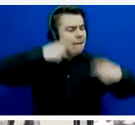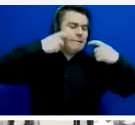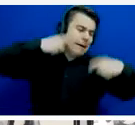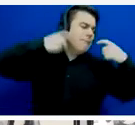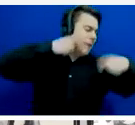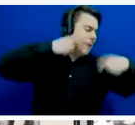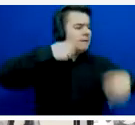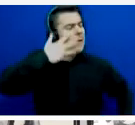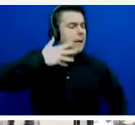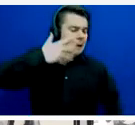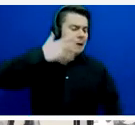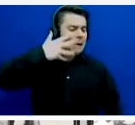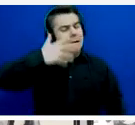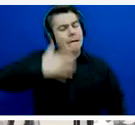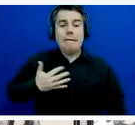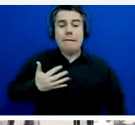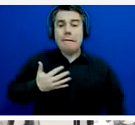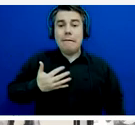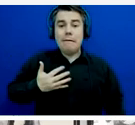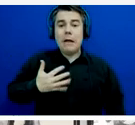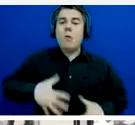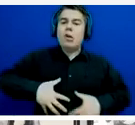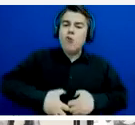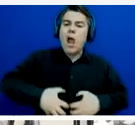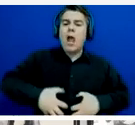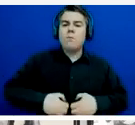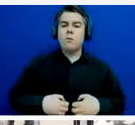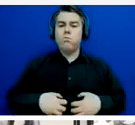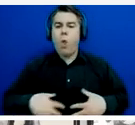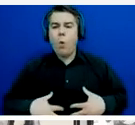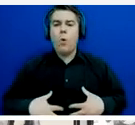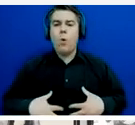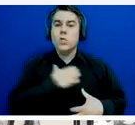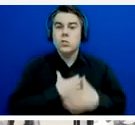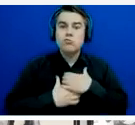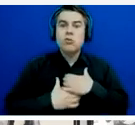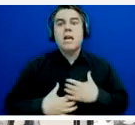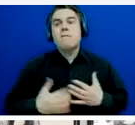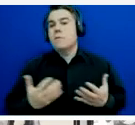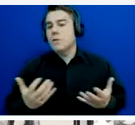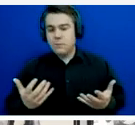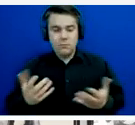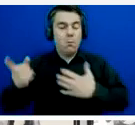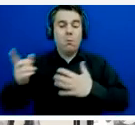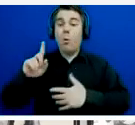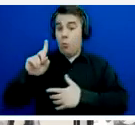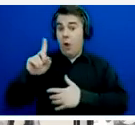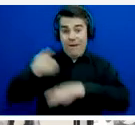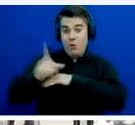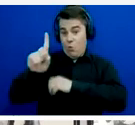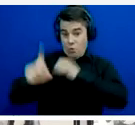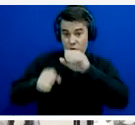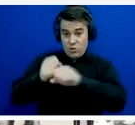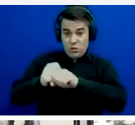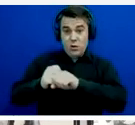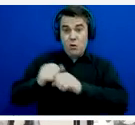and I had cramps, bloating, intense cravings. And after about a year on